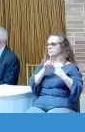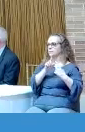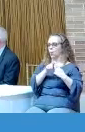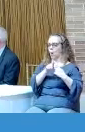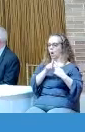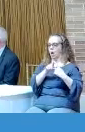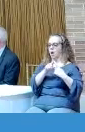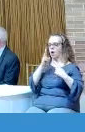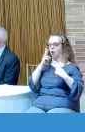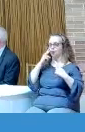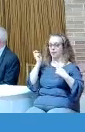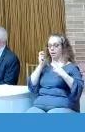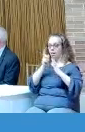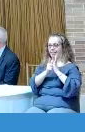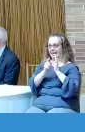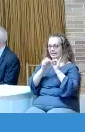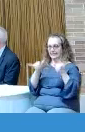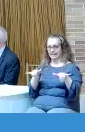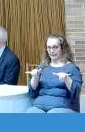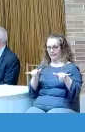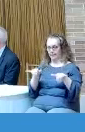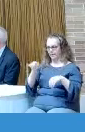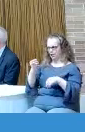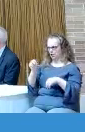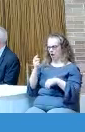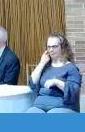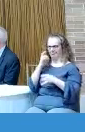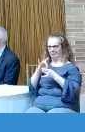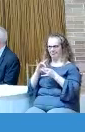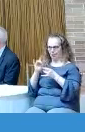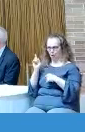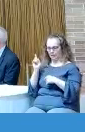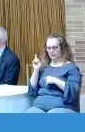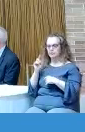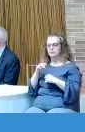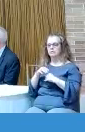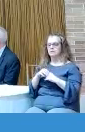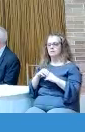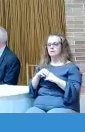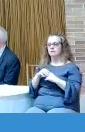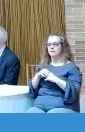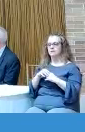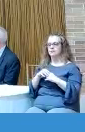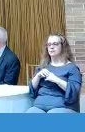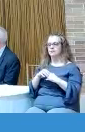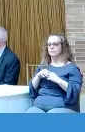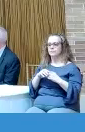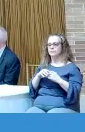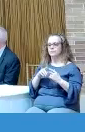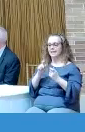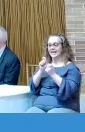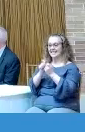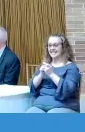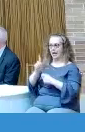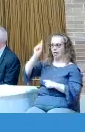um is Criminal legal system interaction that John mentioned um the uh details are